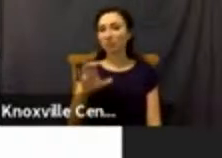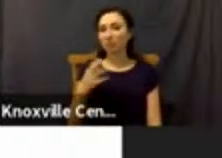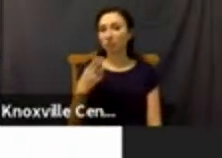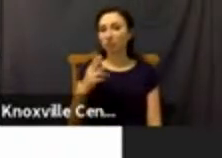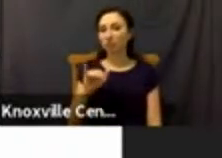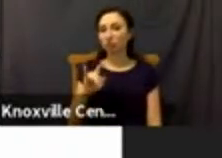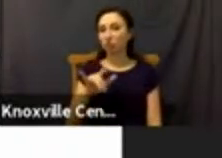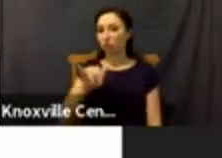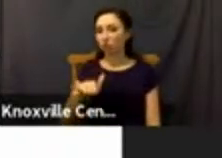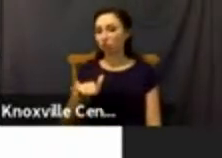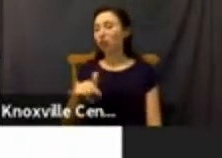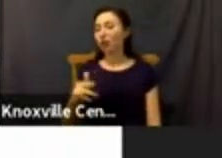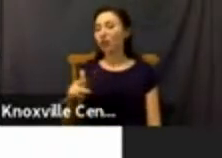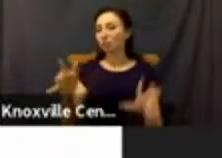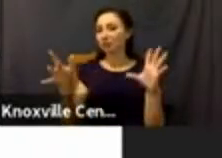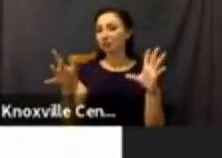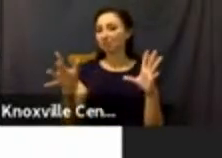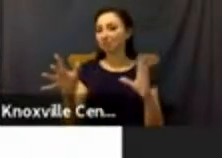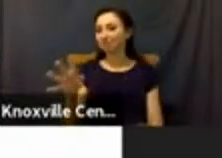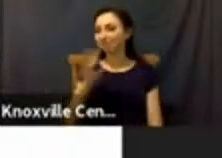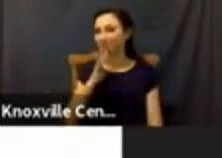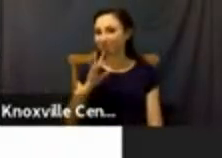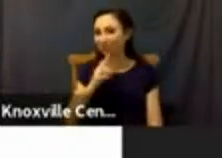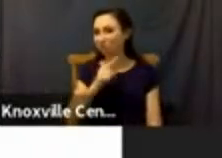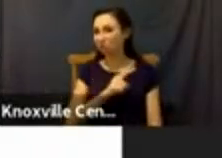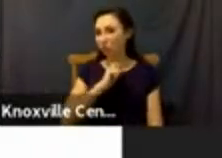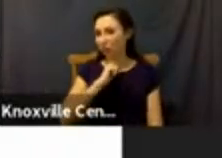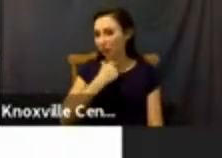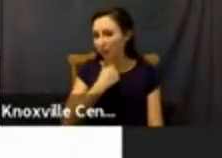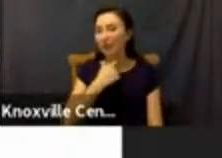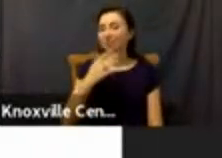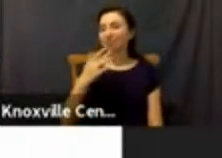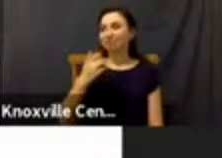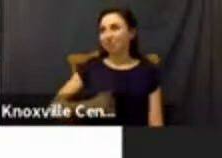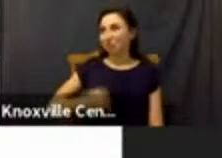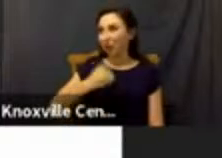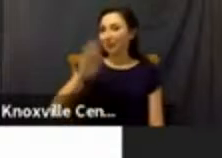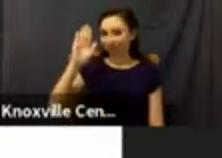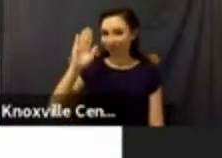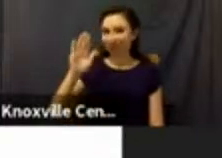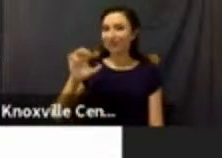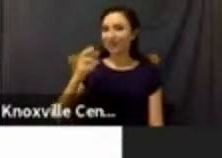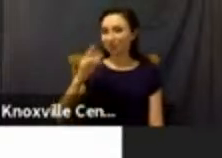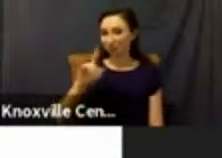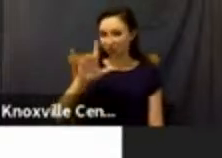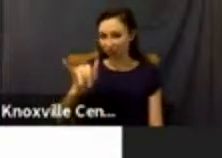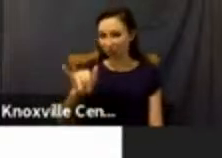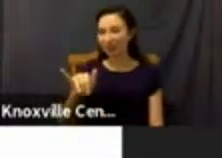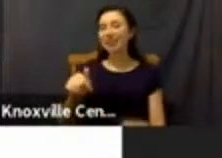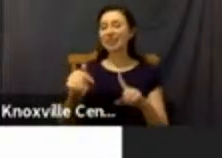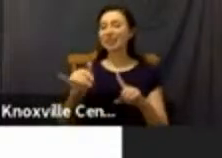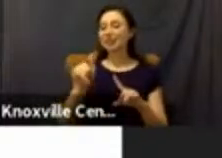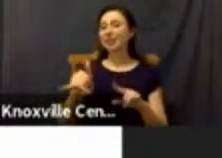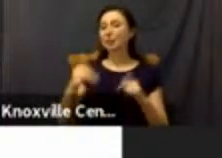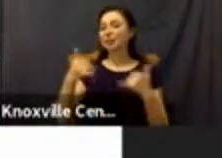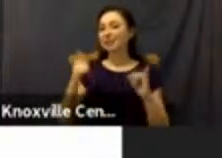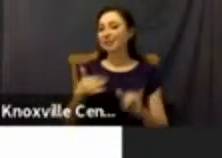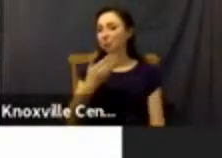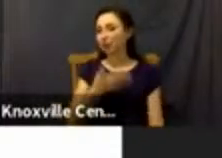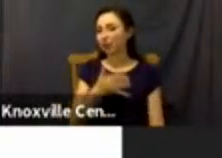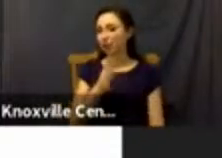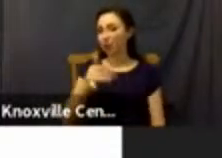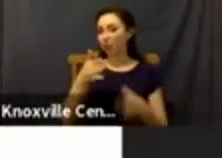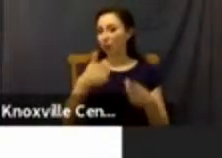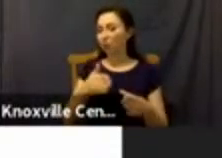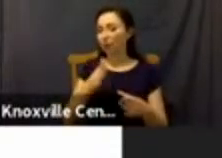You're muted. Sorry. This is Charity Menifee. The Dr. Shamiya, that still would sit there and be that way. So those are the benchmarks,